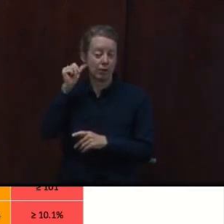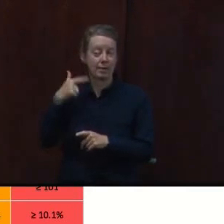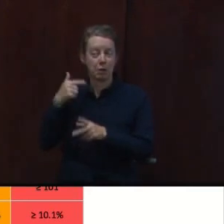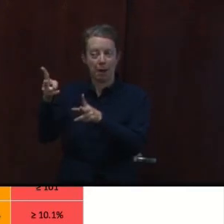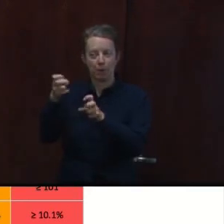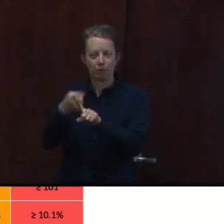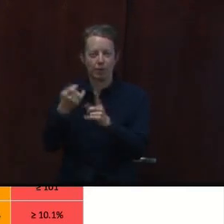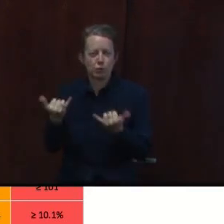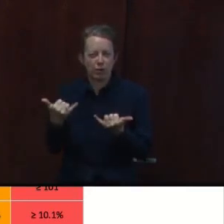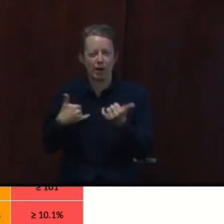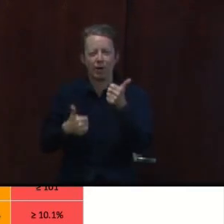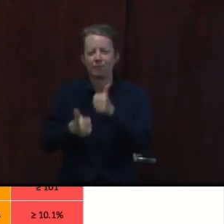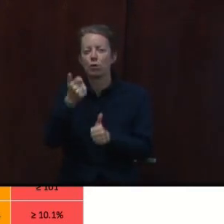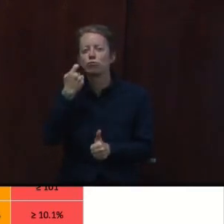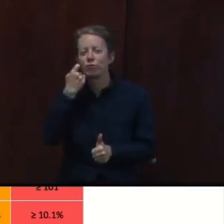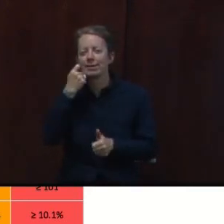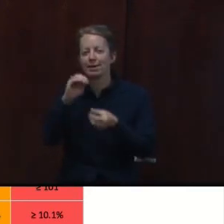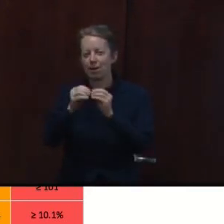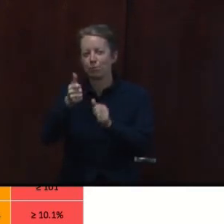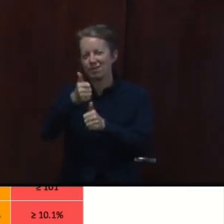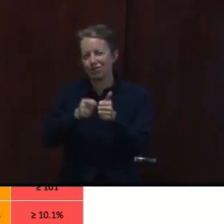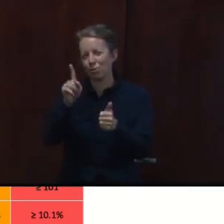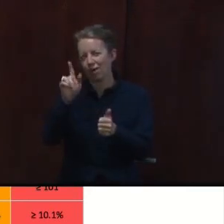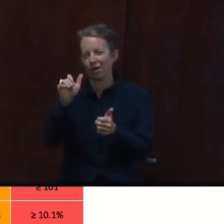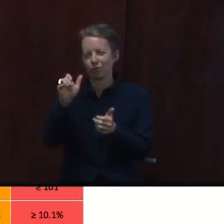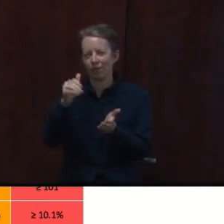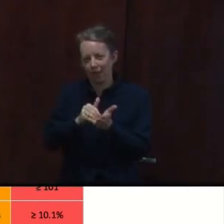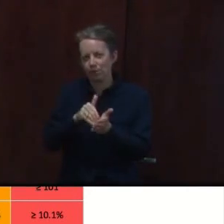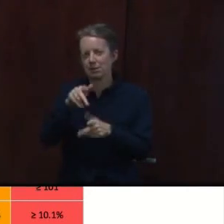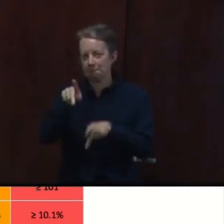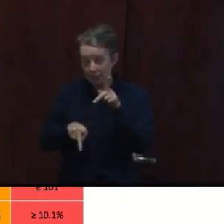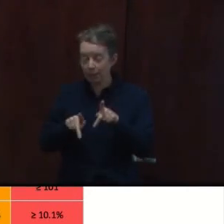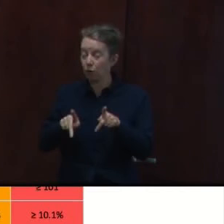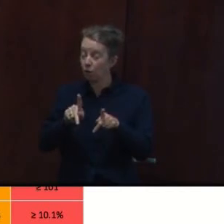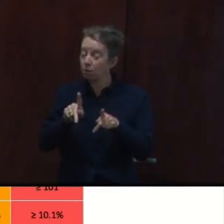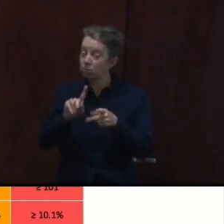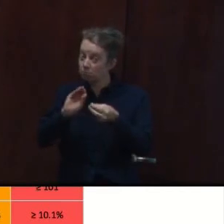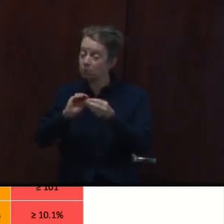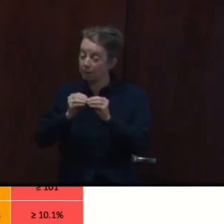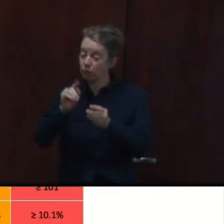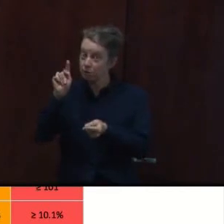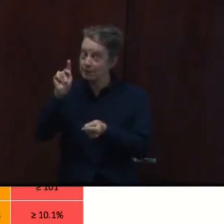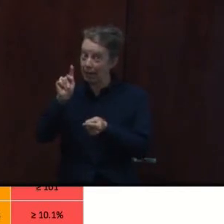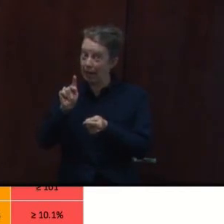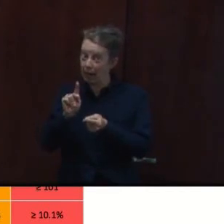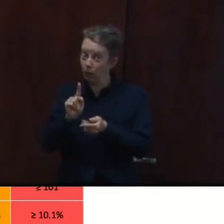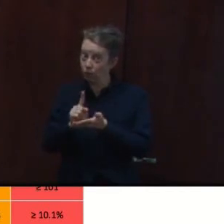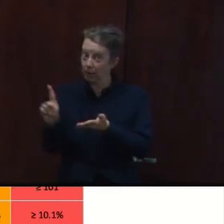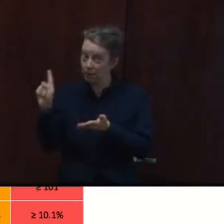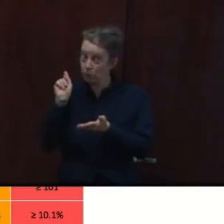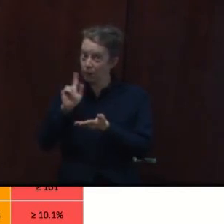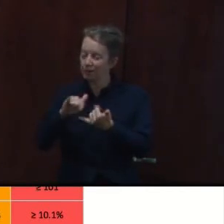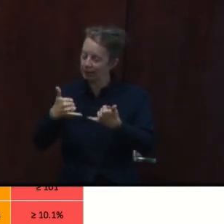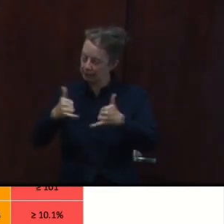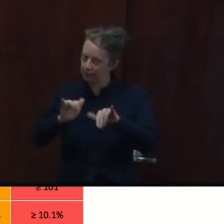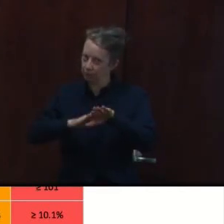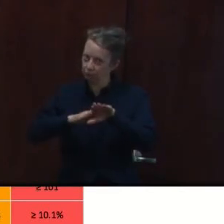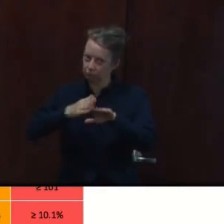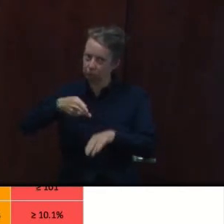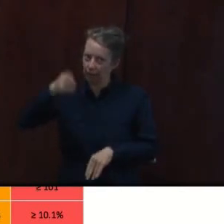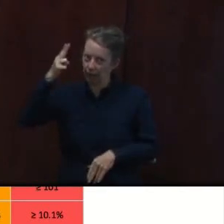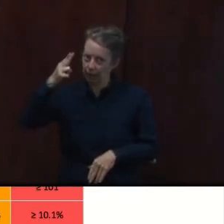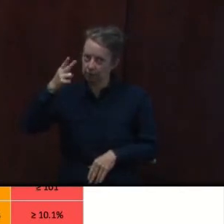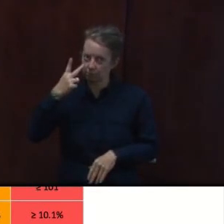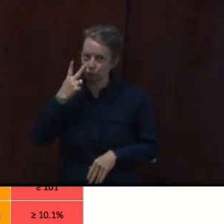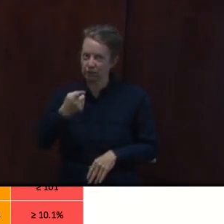New cases per 100,000 population did decrease in the last week, but it still remains high. You can still see